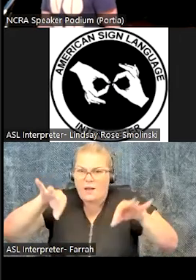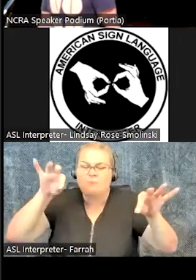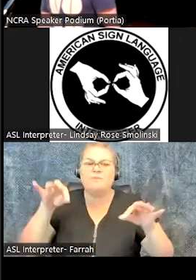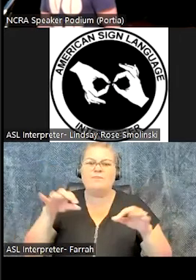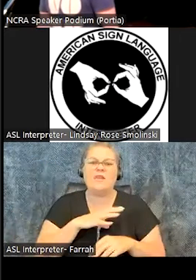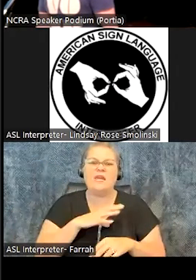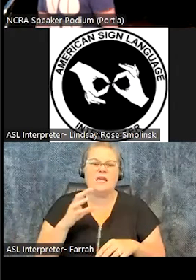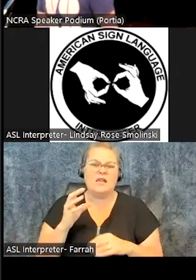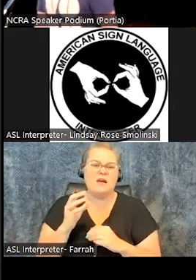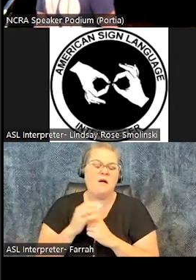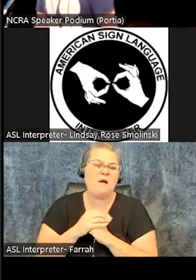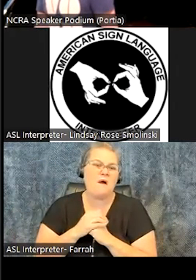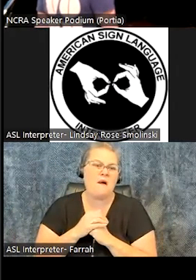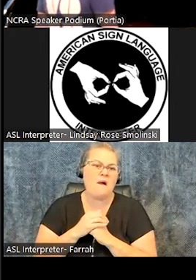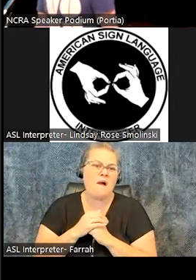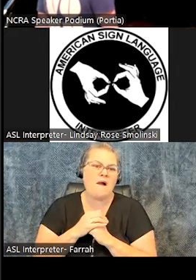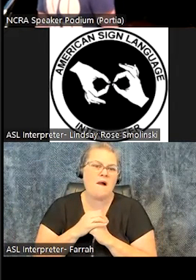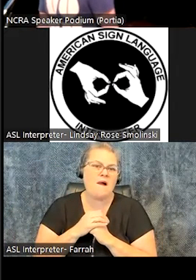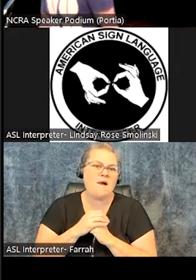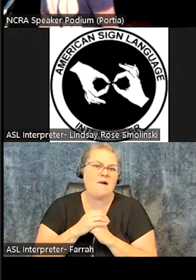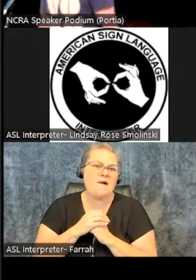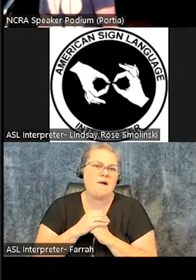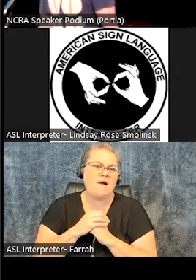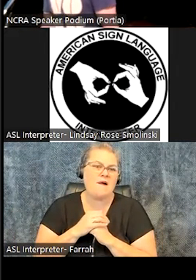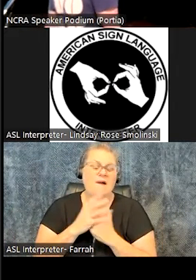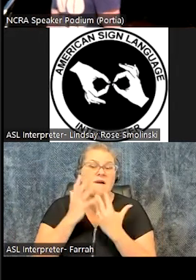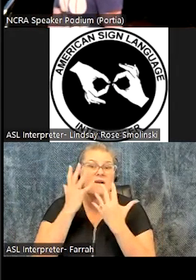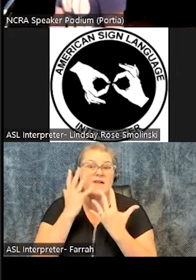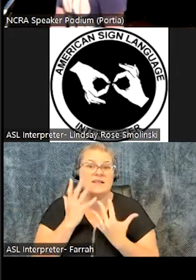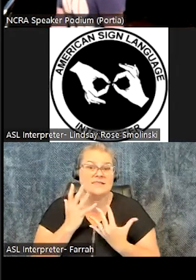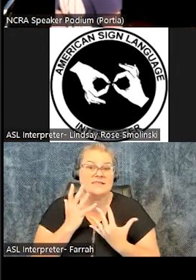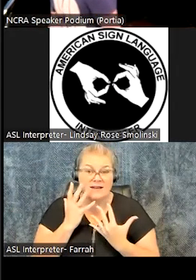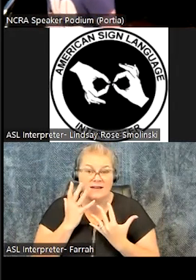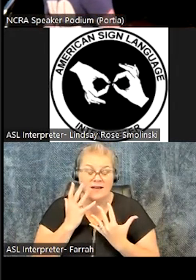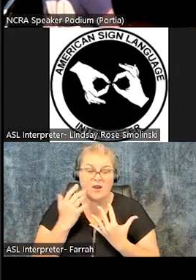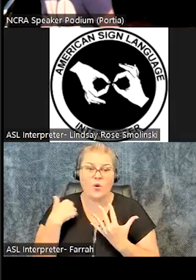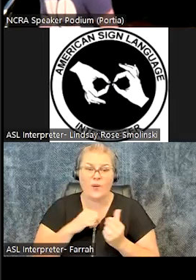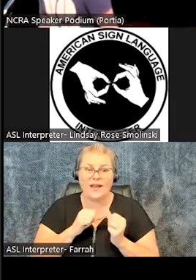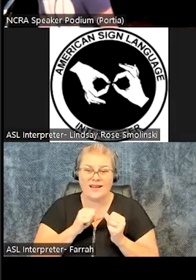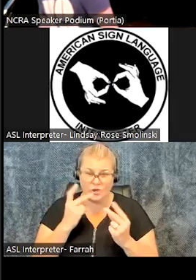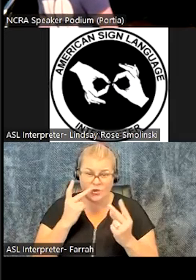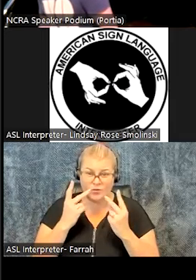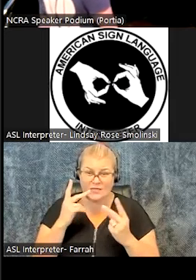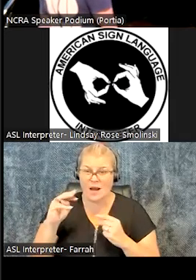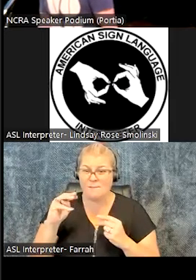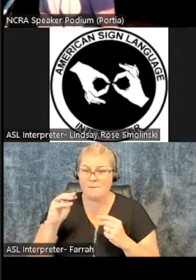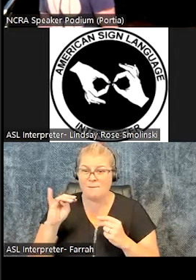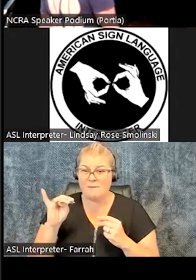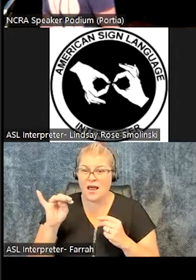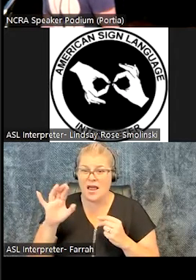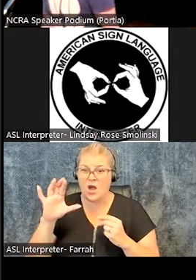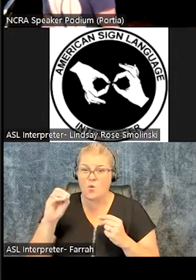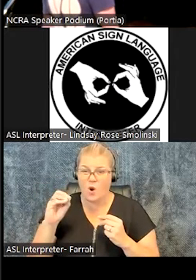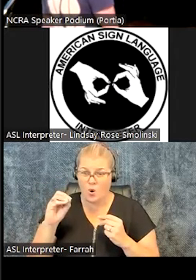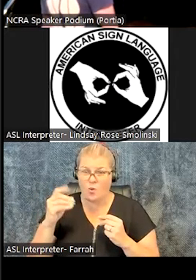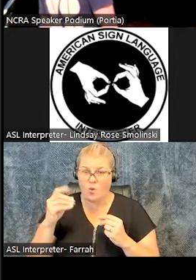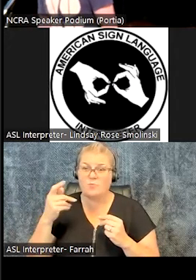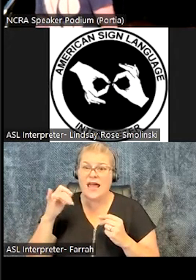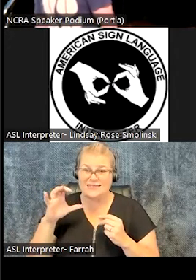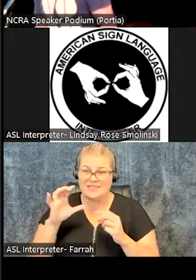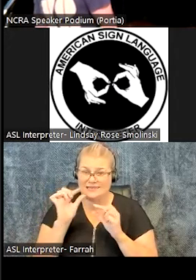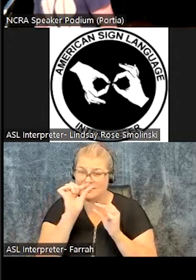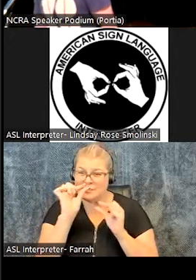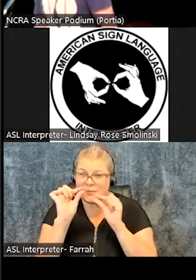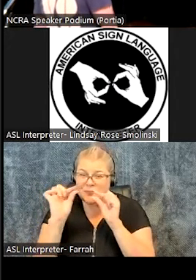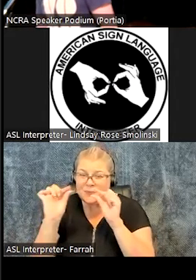of spaces. And the sad reality is that we continue to see microplastics turning up. A lot of research has